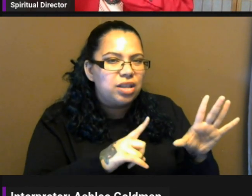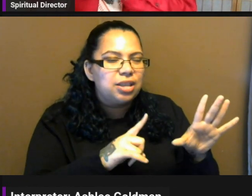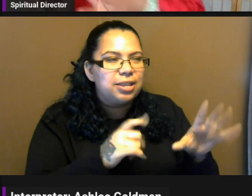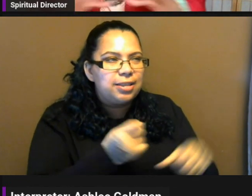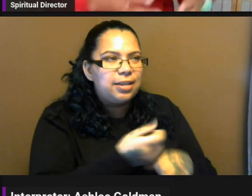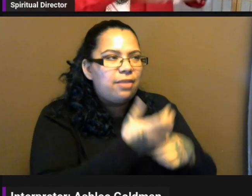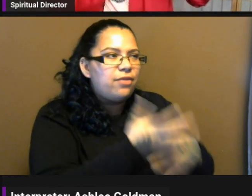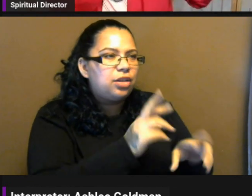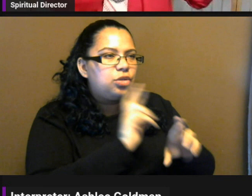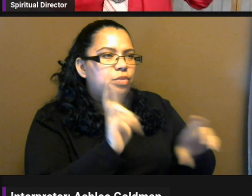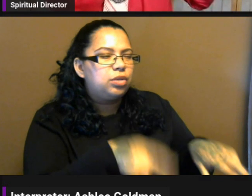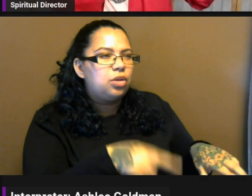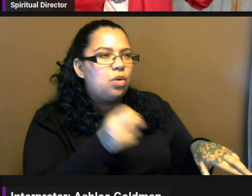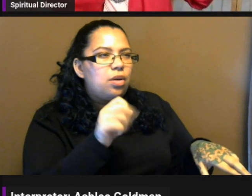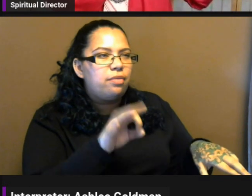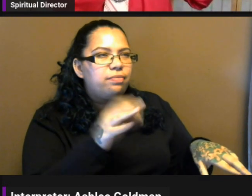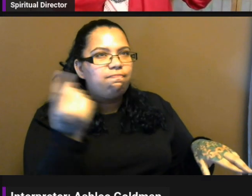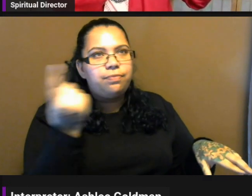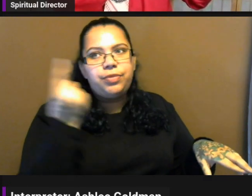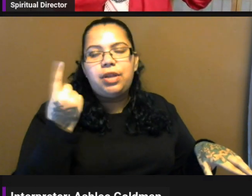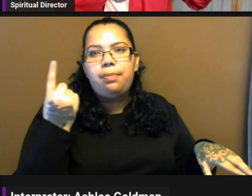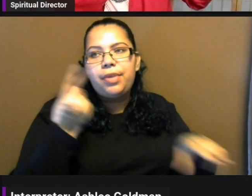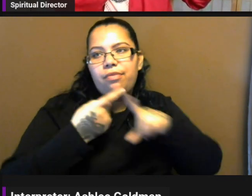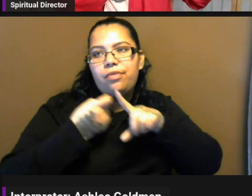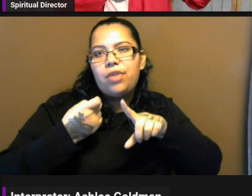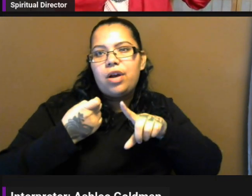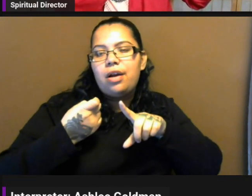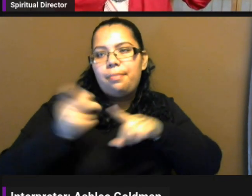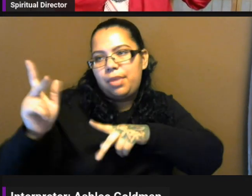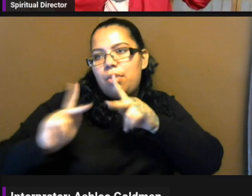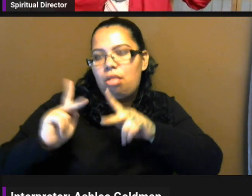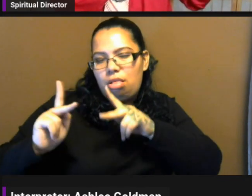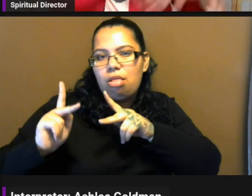effect of some man made cause,